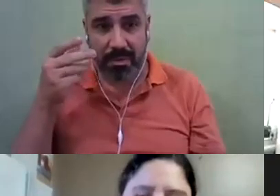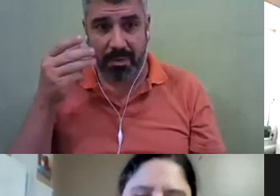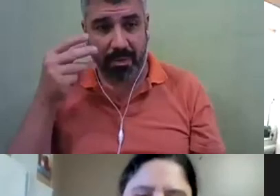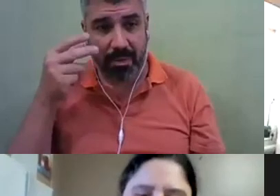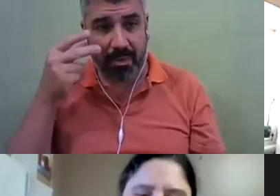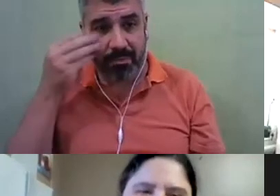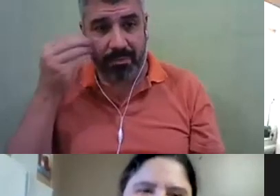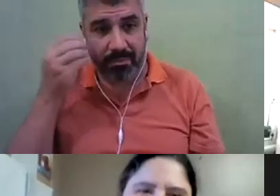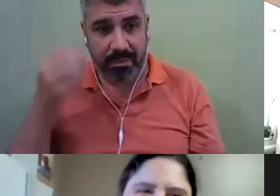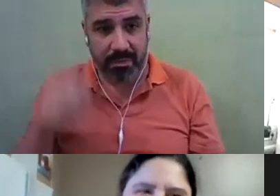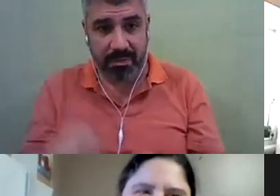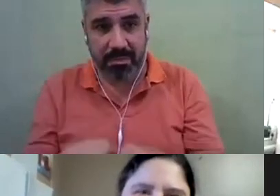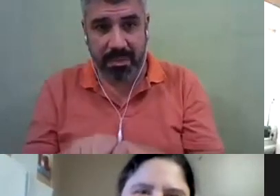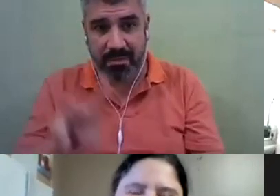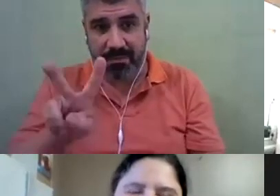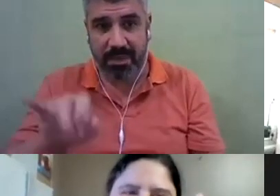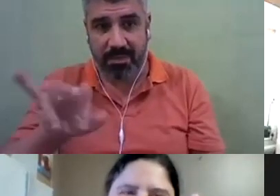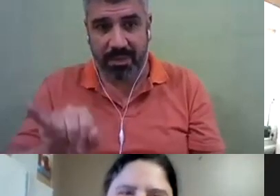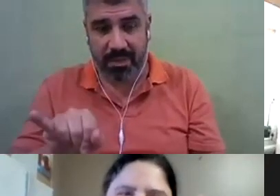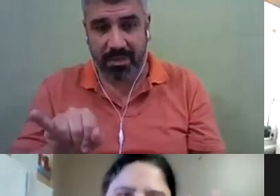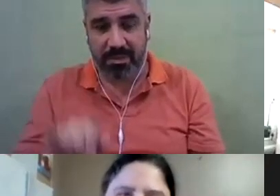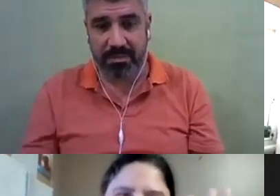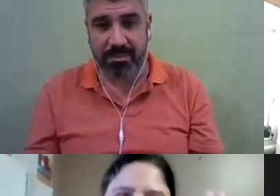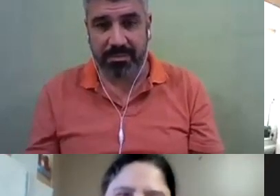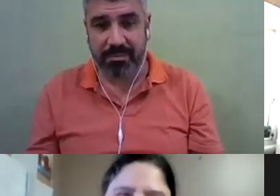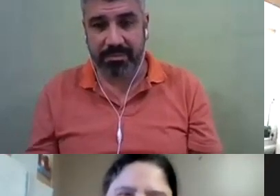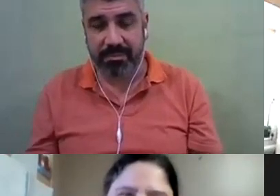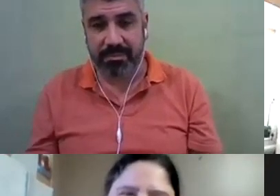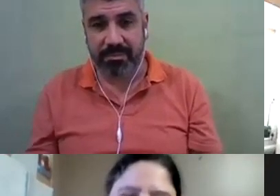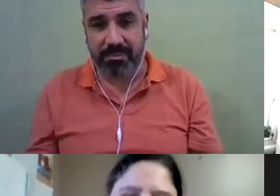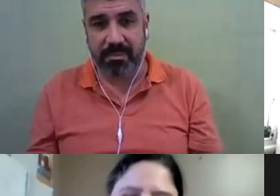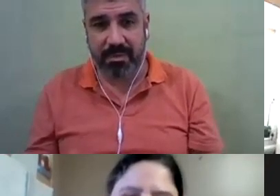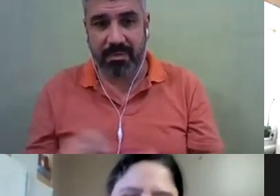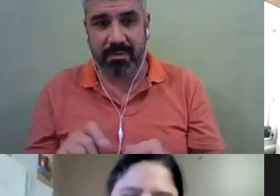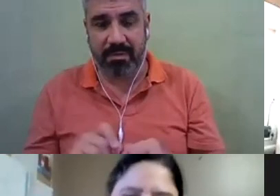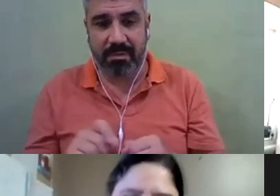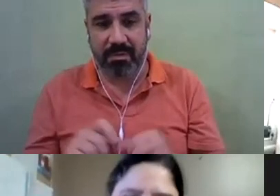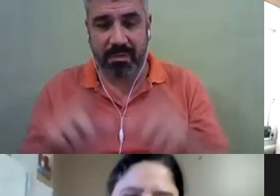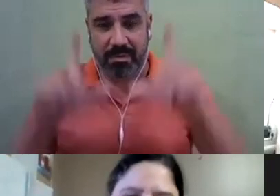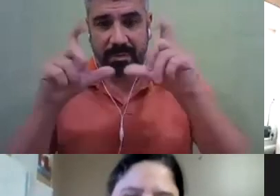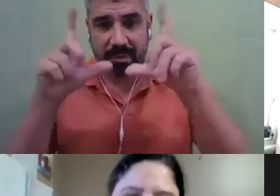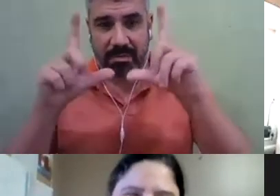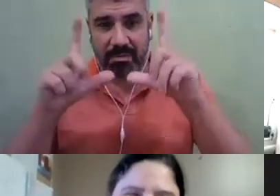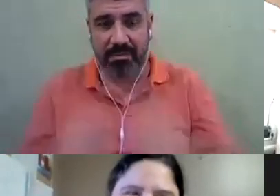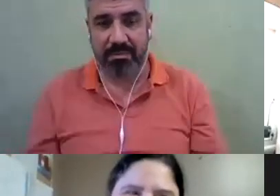picture. Yeah. 1, 2, 3, and cheese. I taking here.